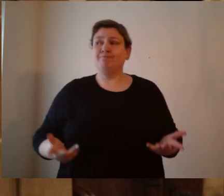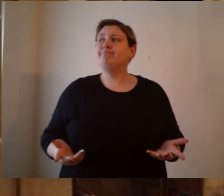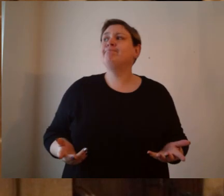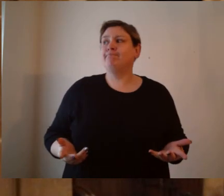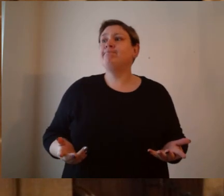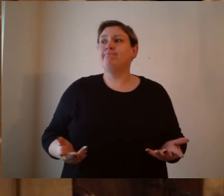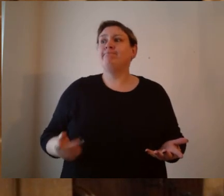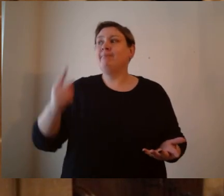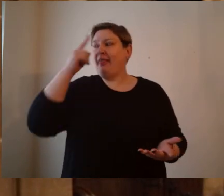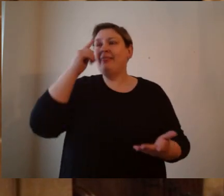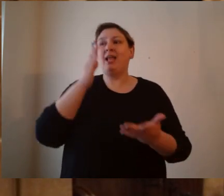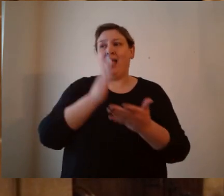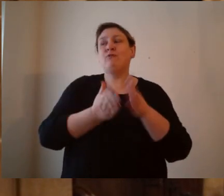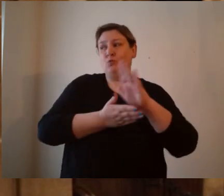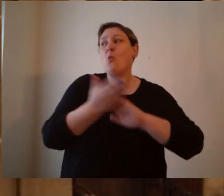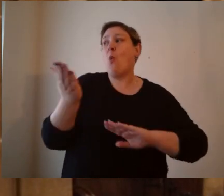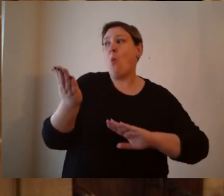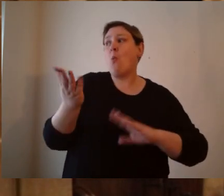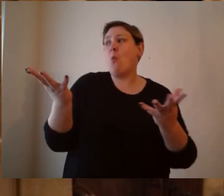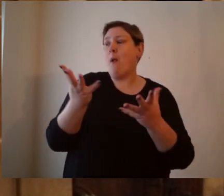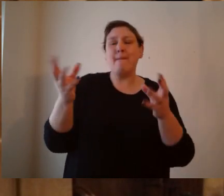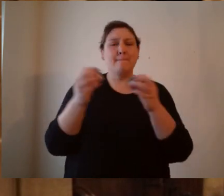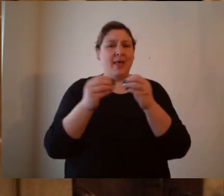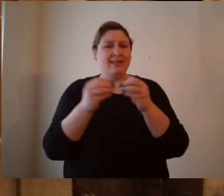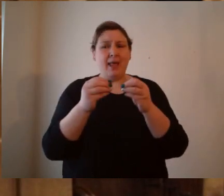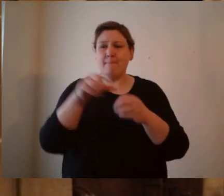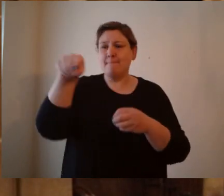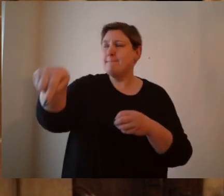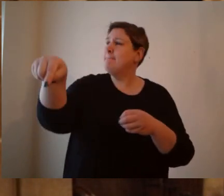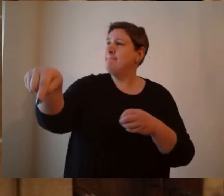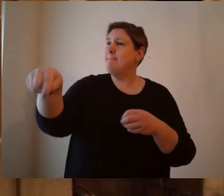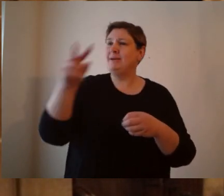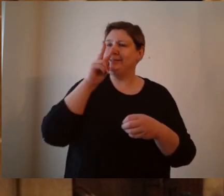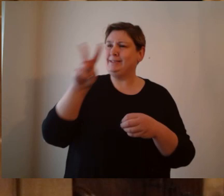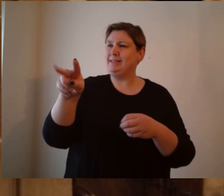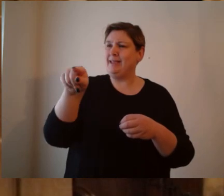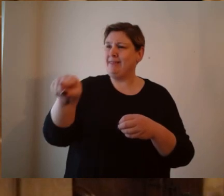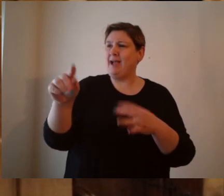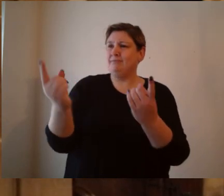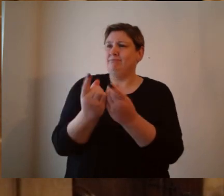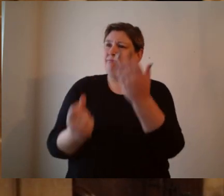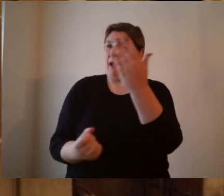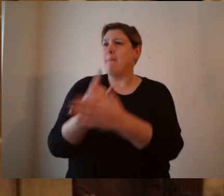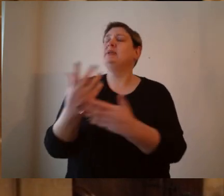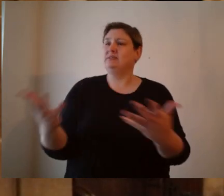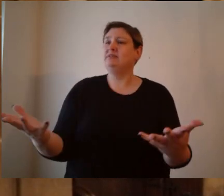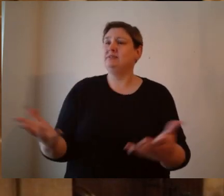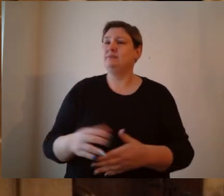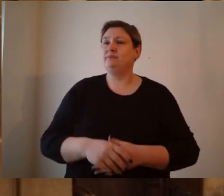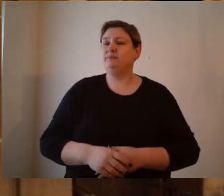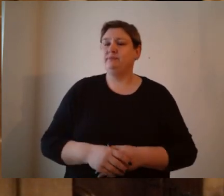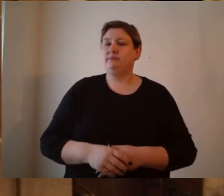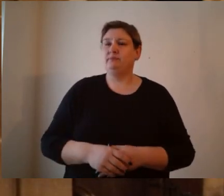another, "Let us now go to Bethlehem and see this thing that has taken